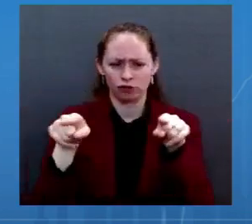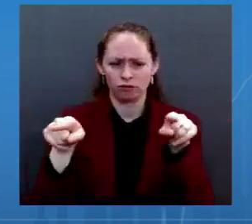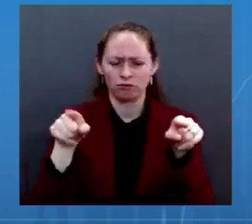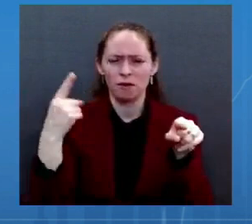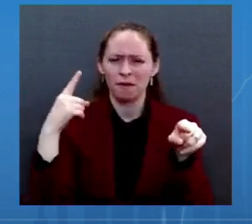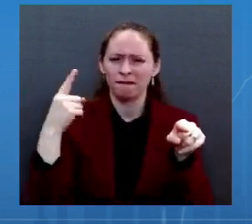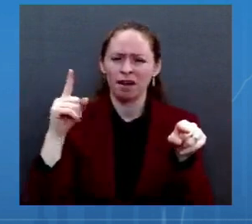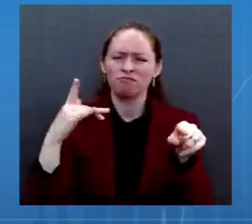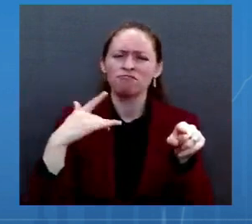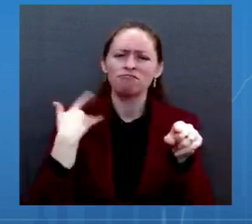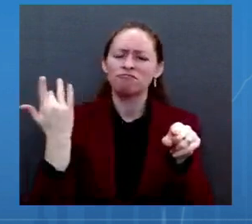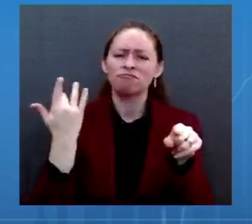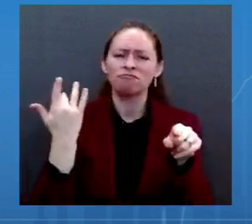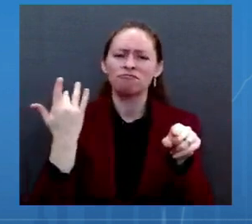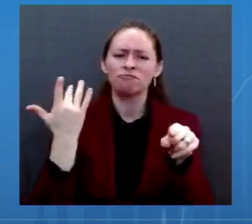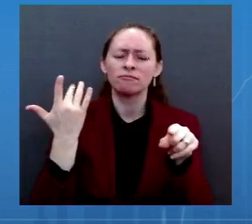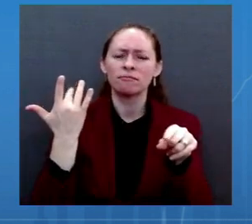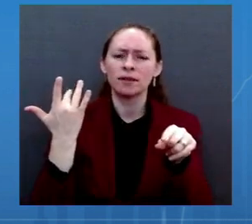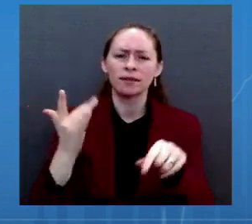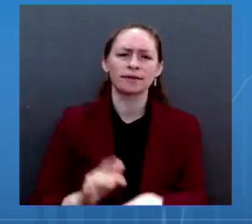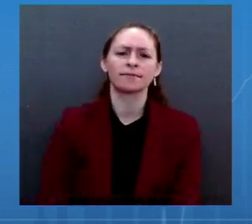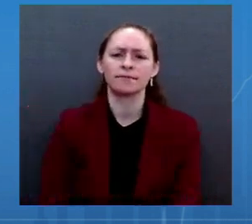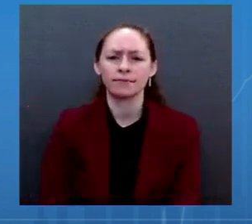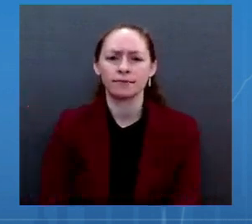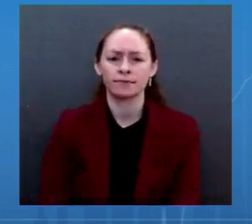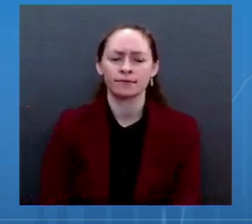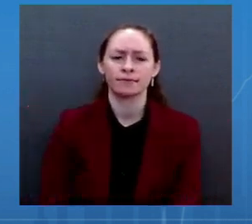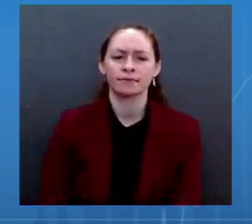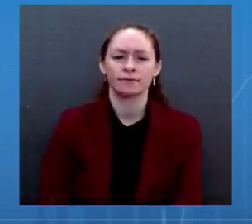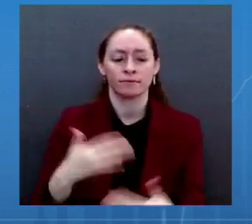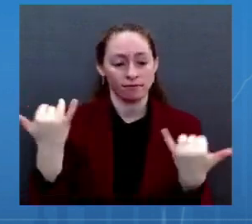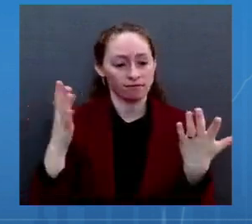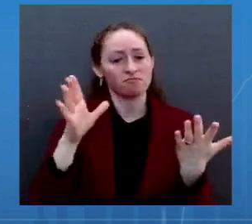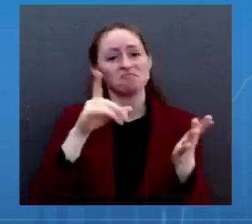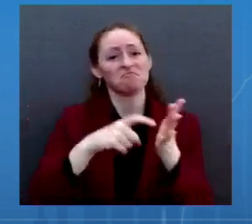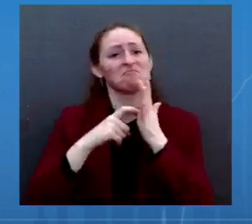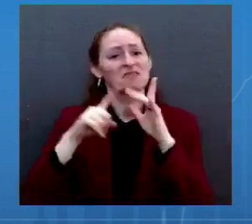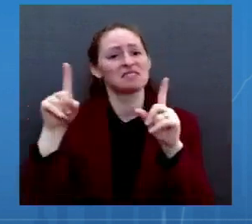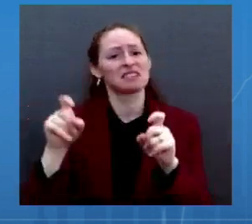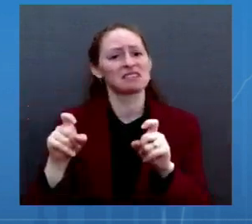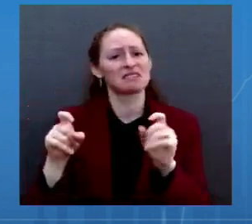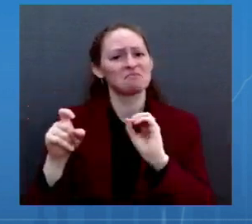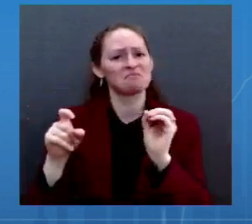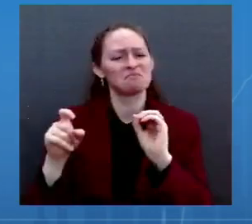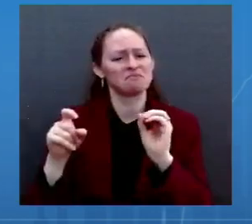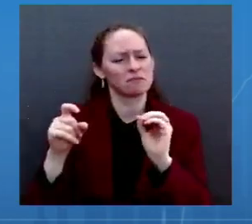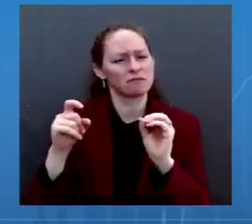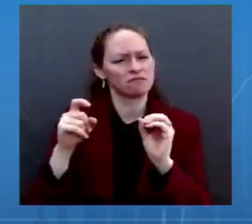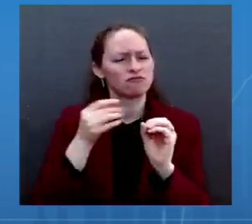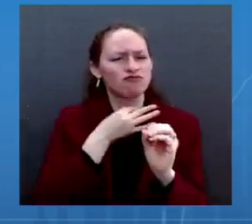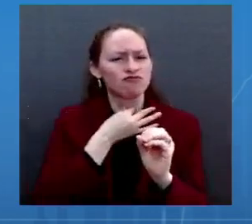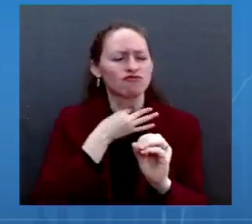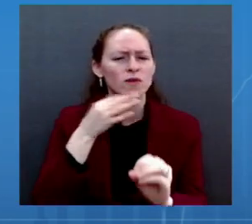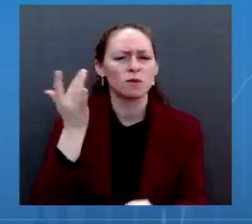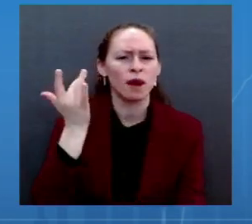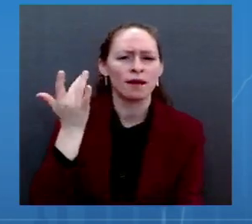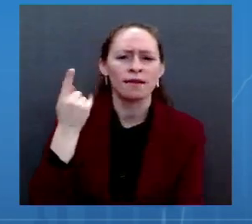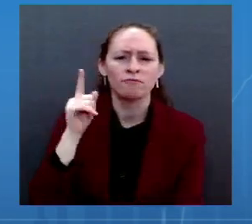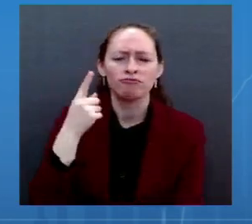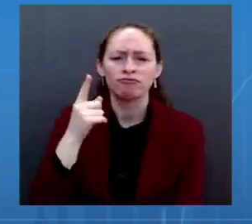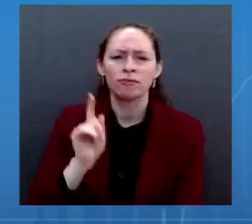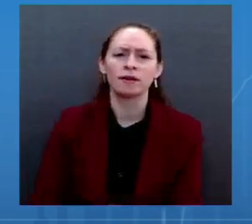a testing requirement to emerge from isolation was driven by the shortage of